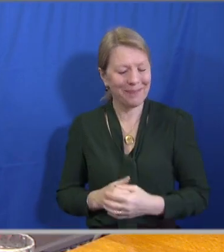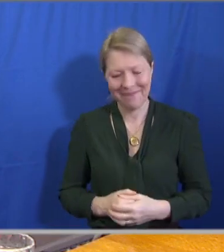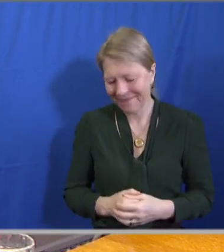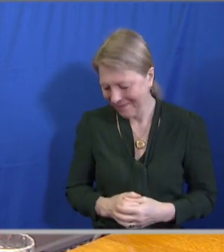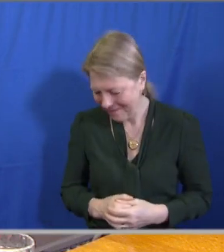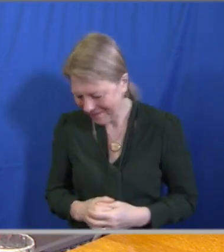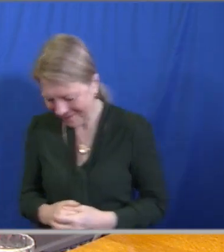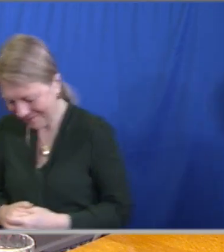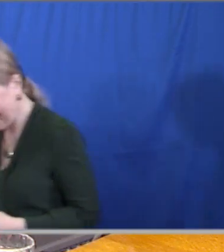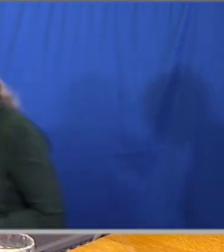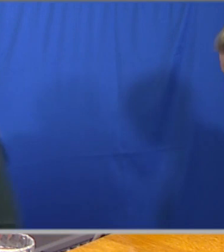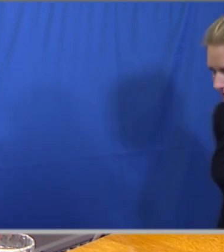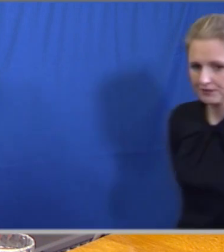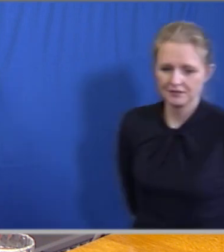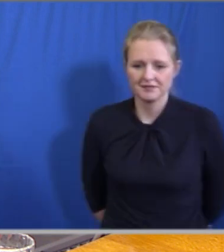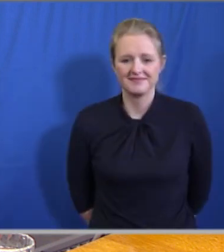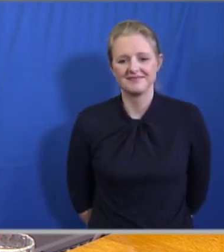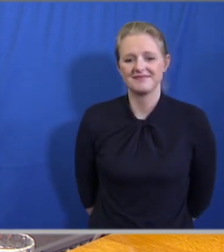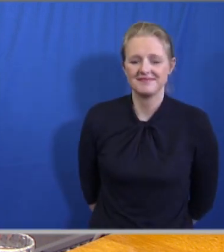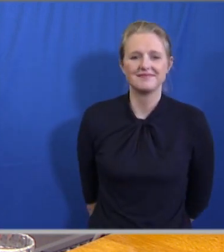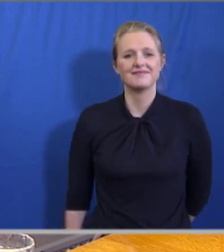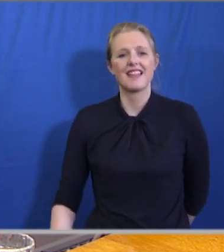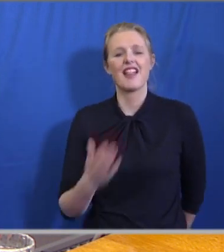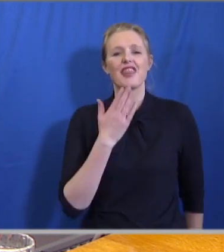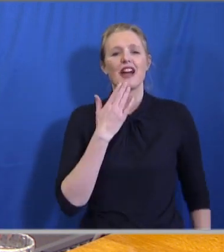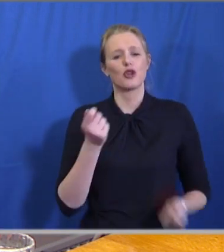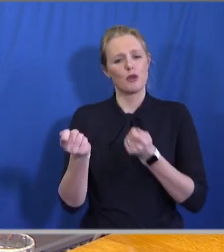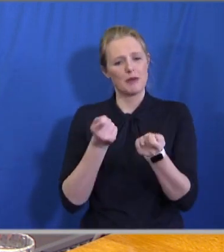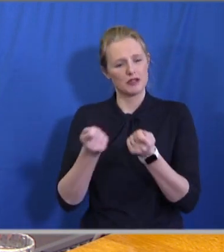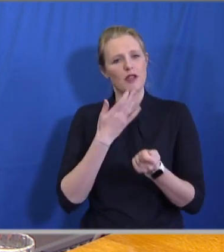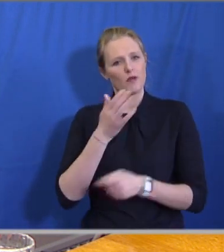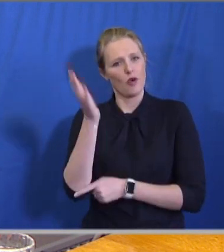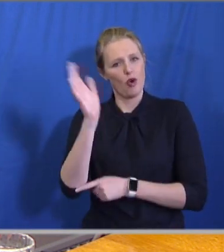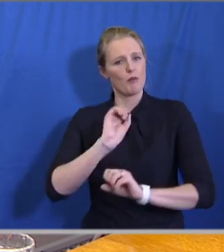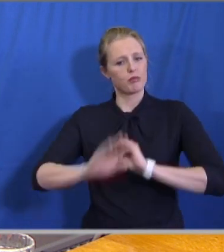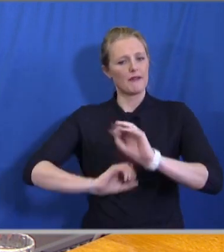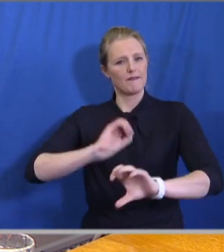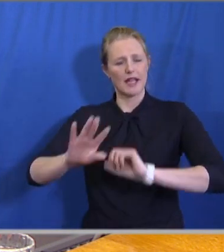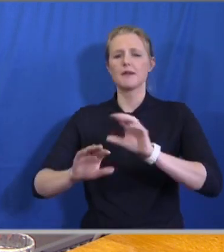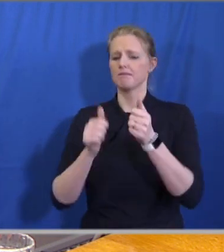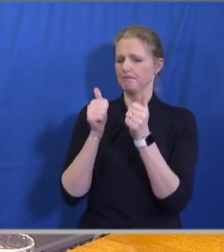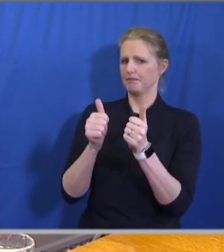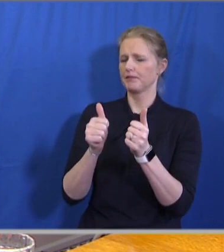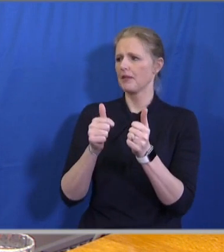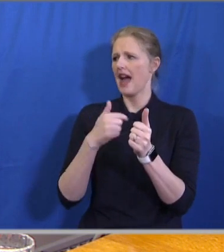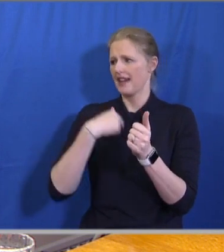and thank you for taking. So, in light of that, what I will propose then, I'll just go directly to the delegates from